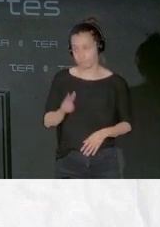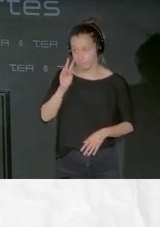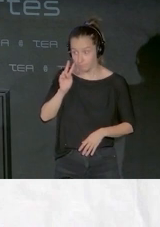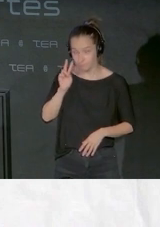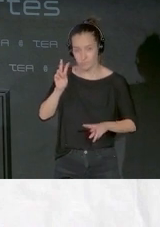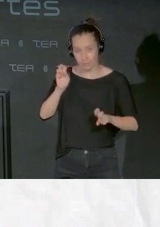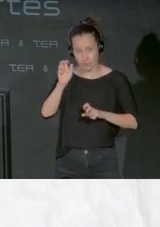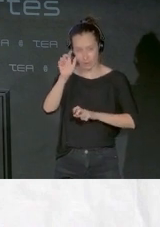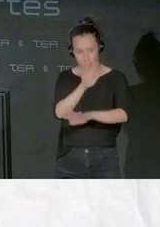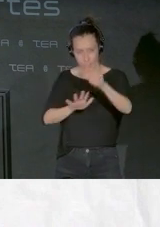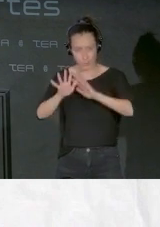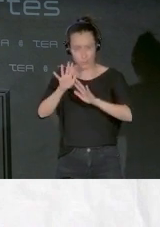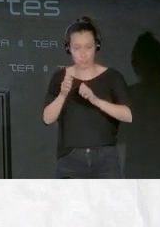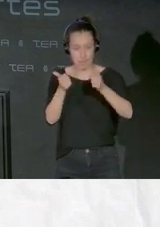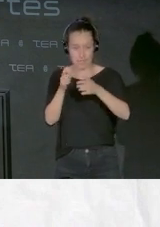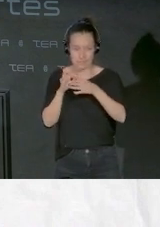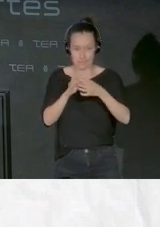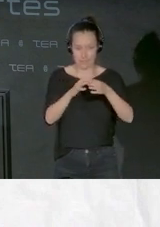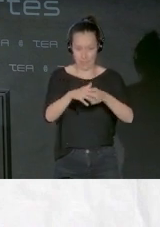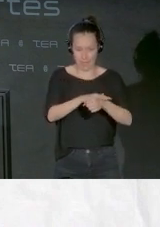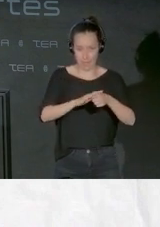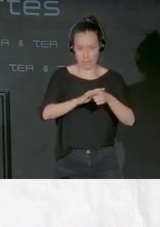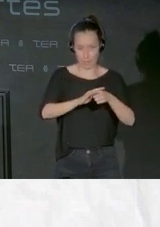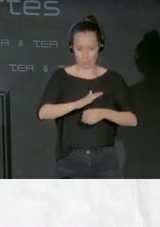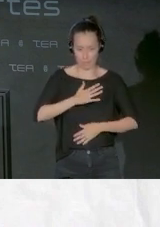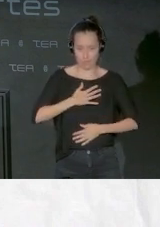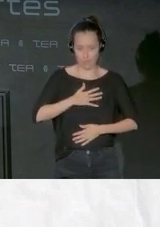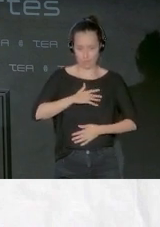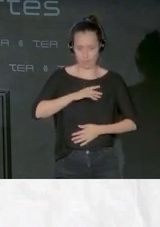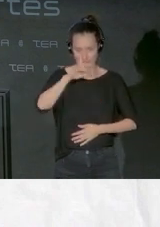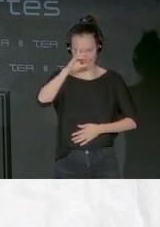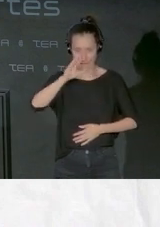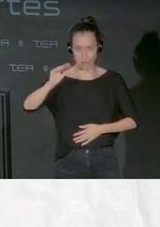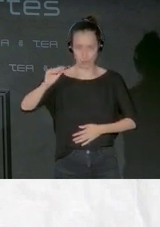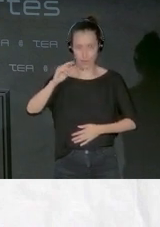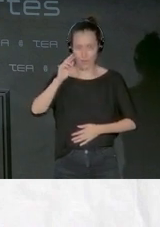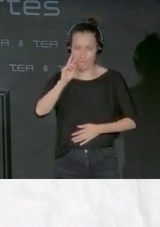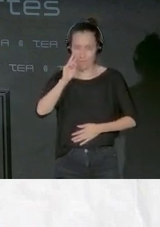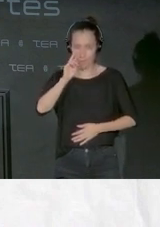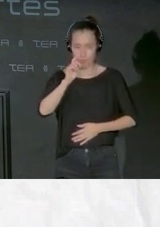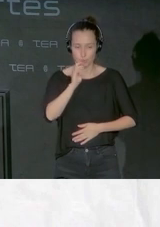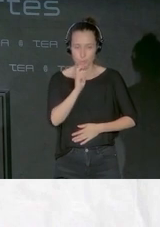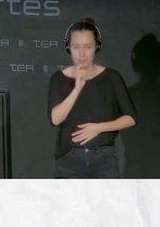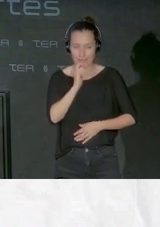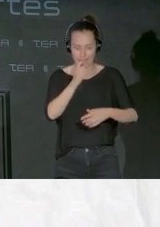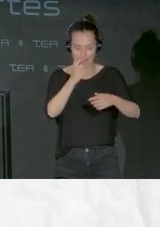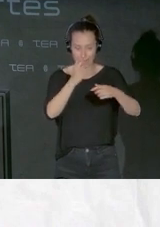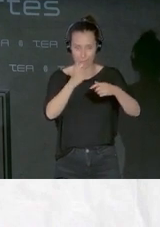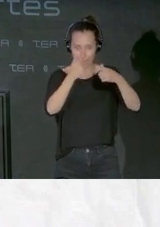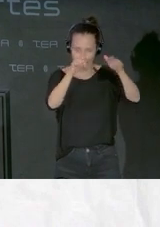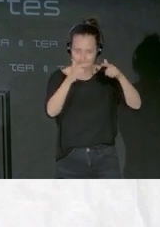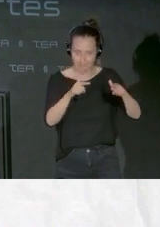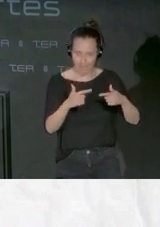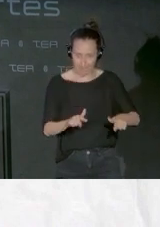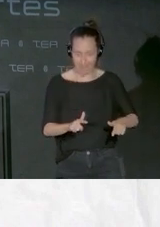layers of complexities because video games are not only about copyright, they're